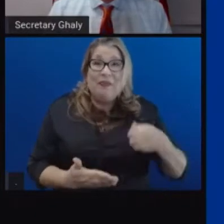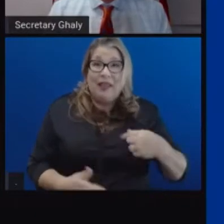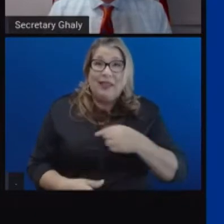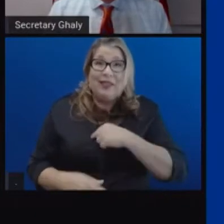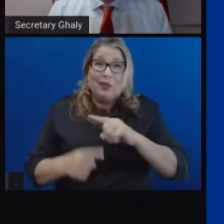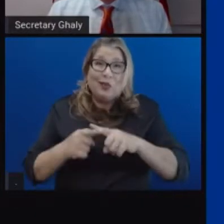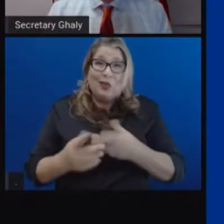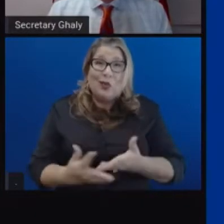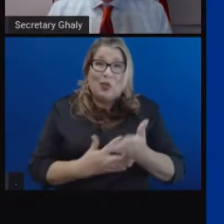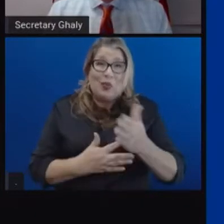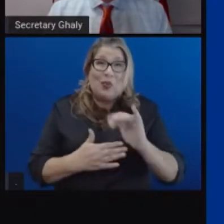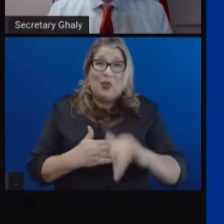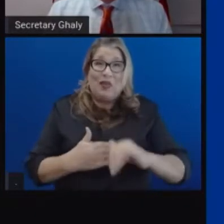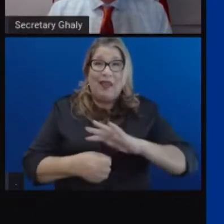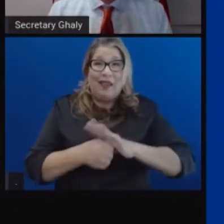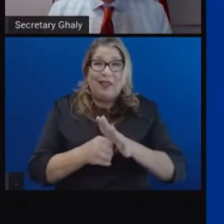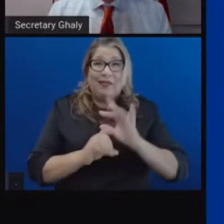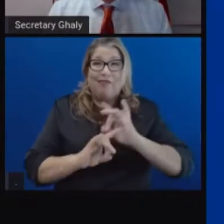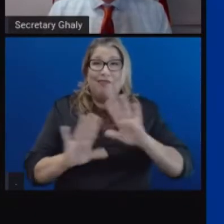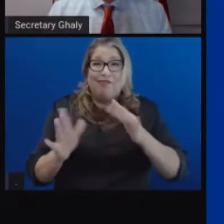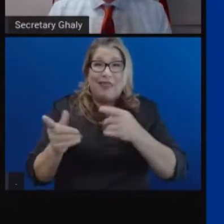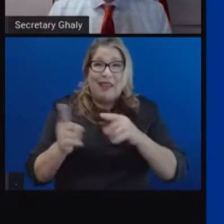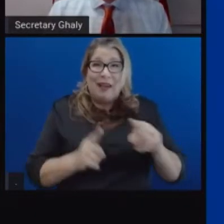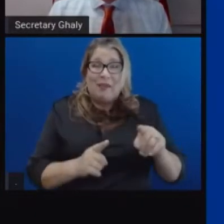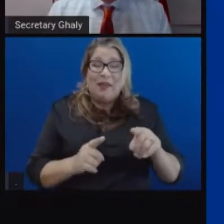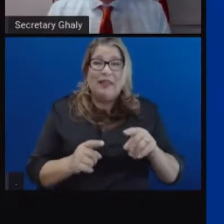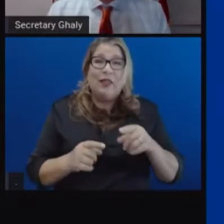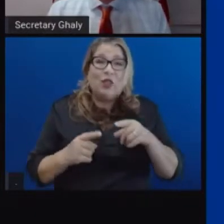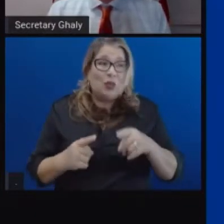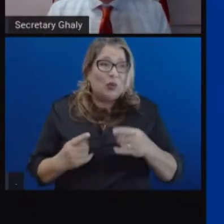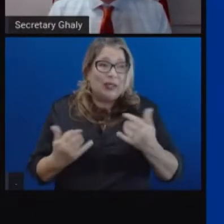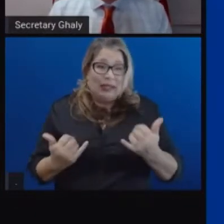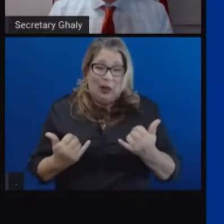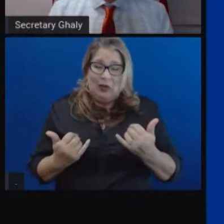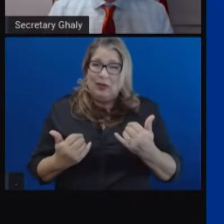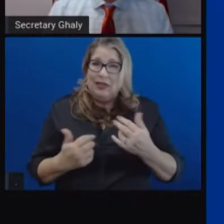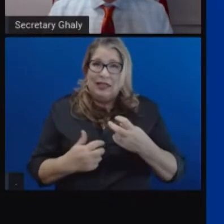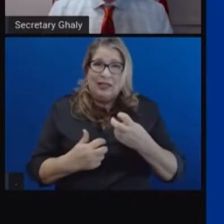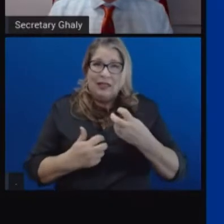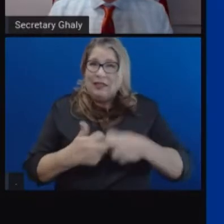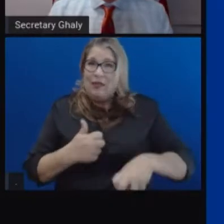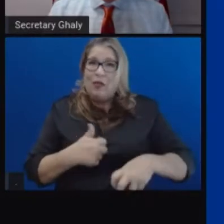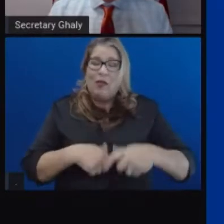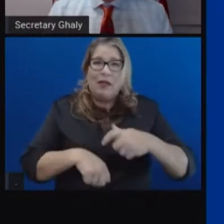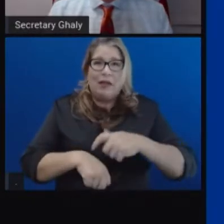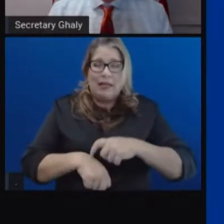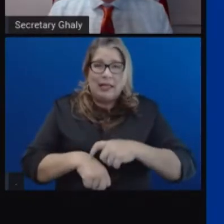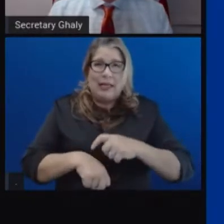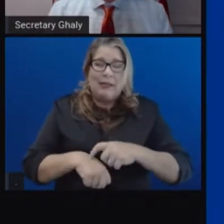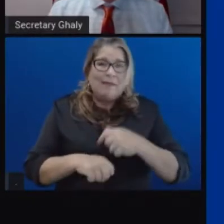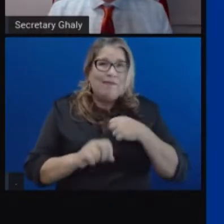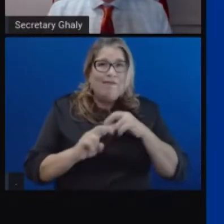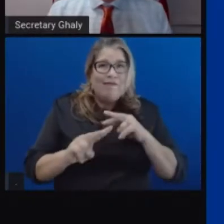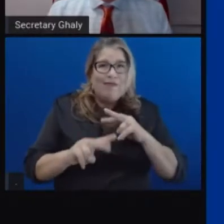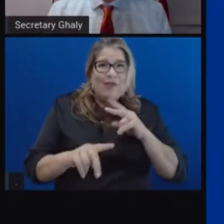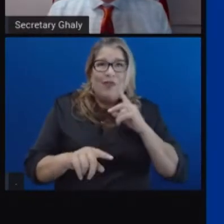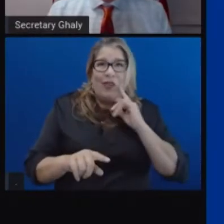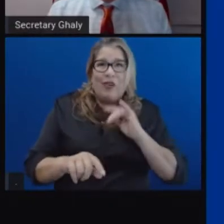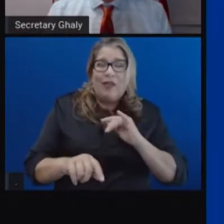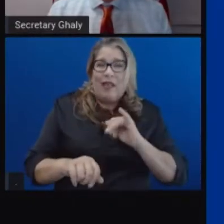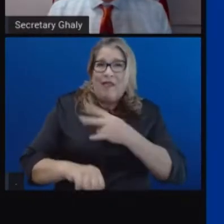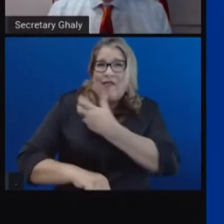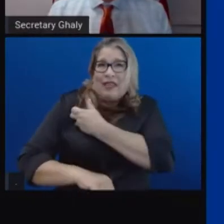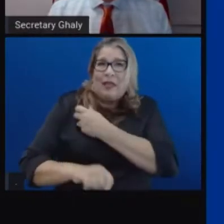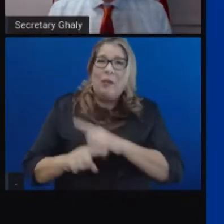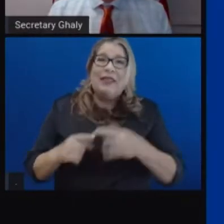through this pandemic, through this darkest period in our tunnel to the light. But there's still more that we need to do. So